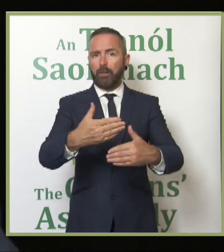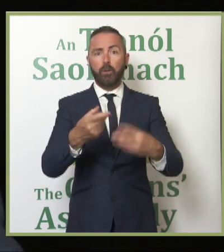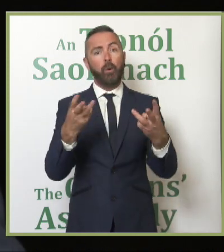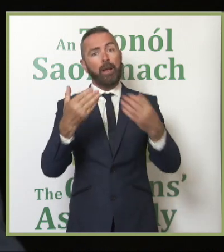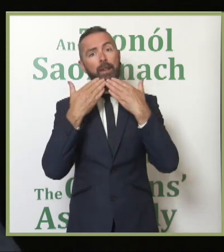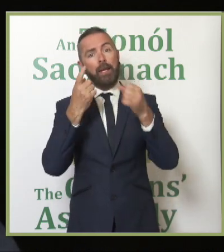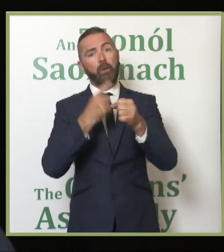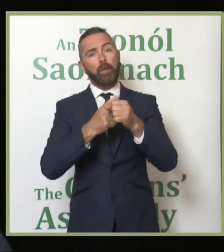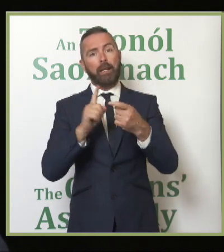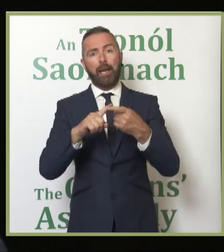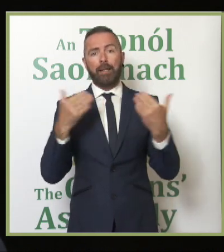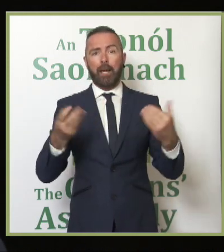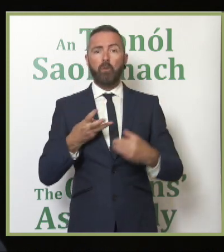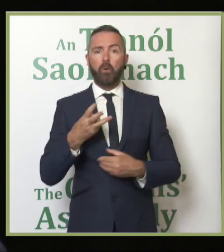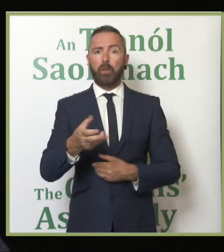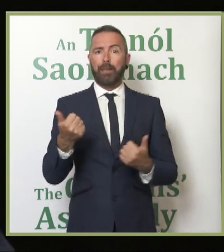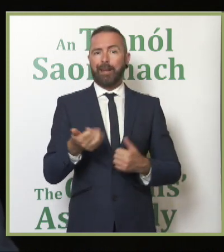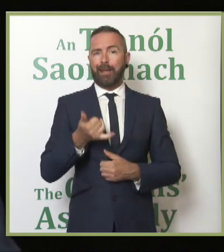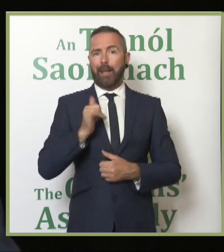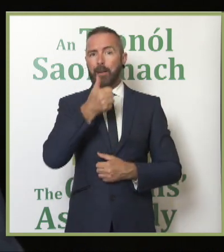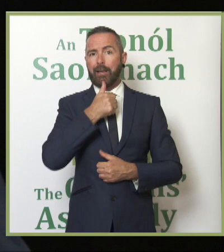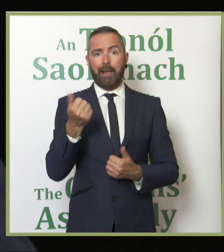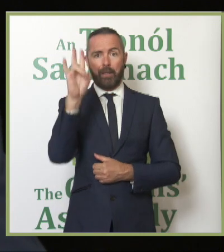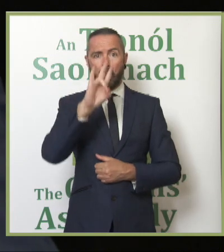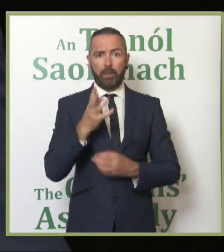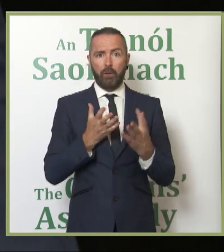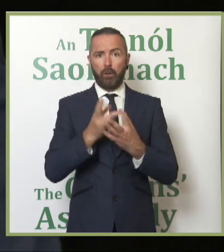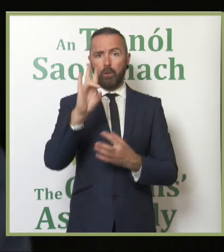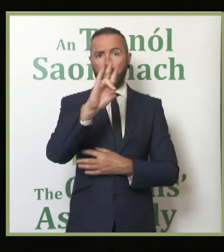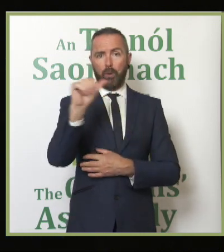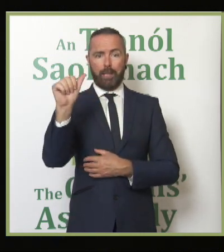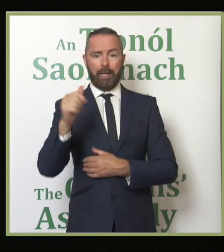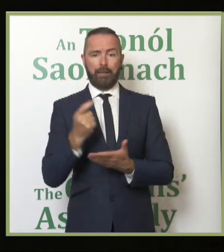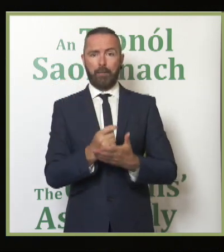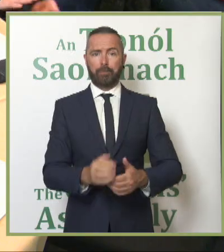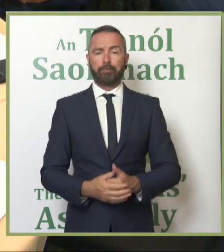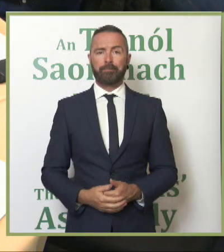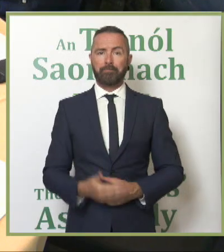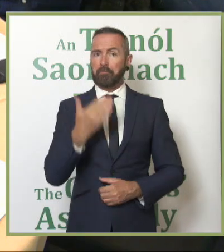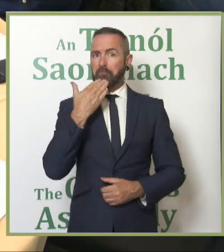much, and we'll be able to answer any questions during the Q&A. Thank you, Carl.